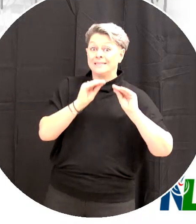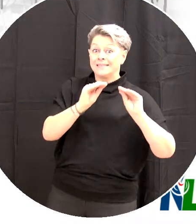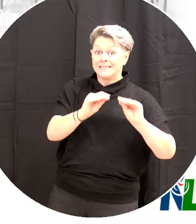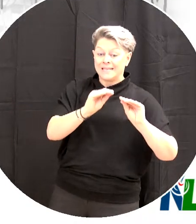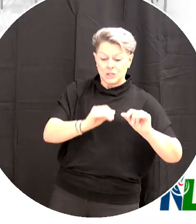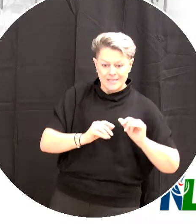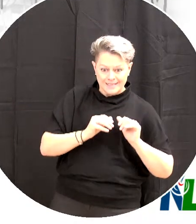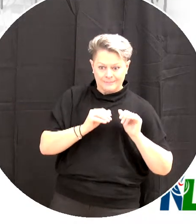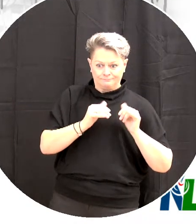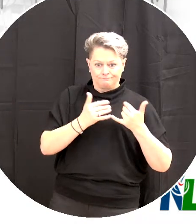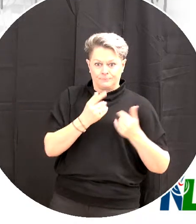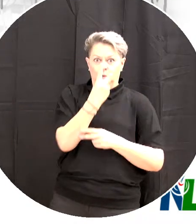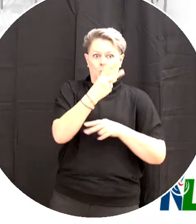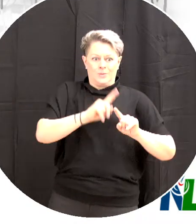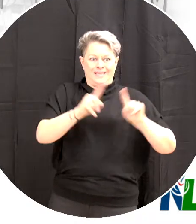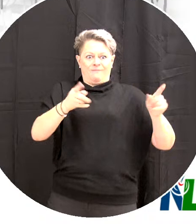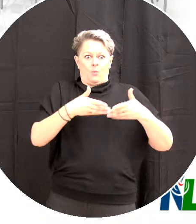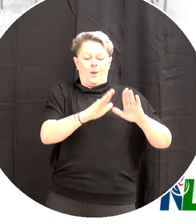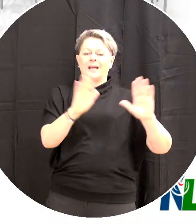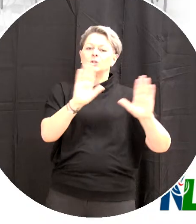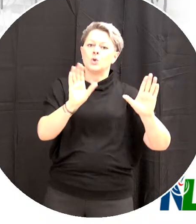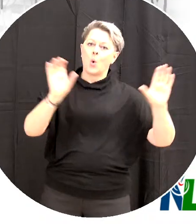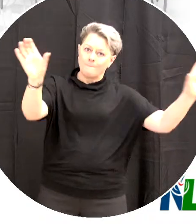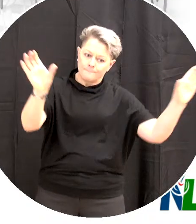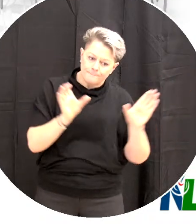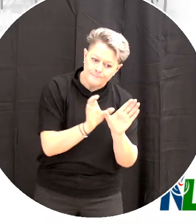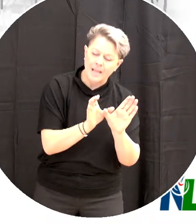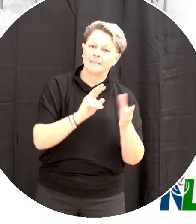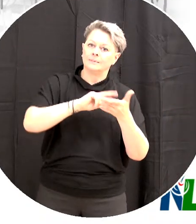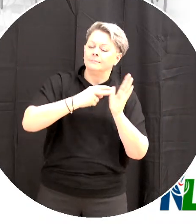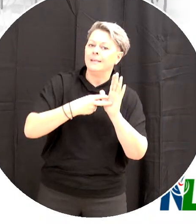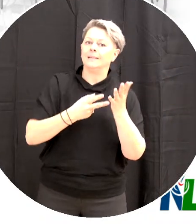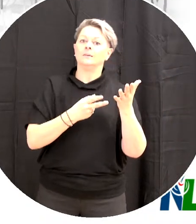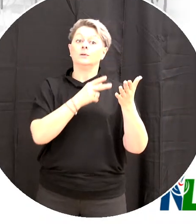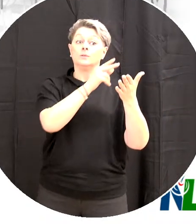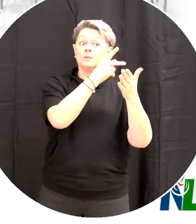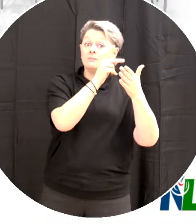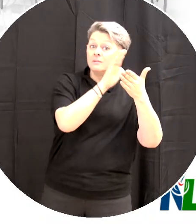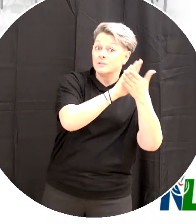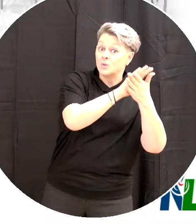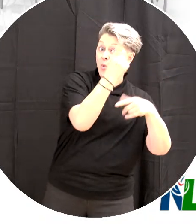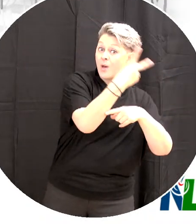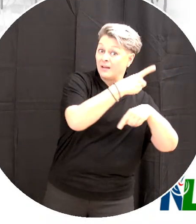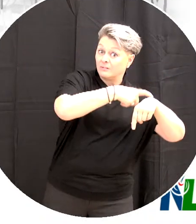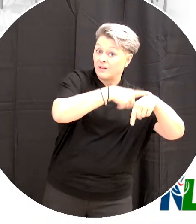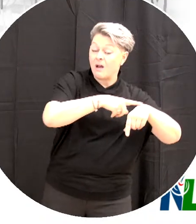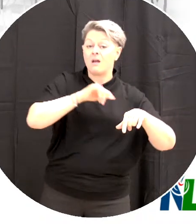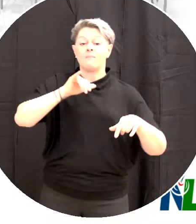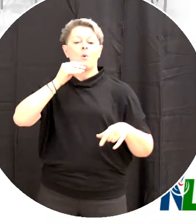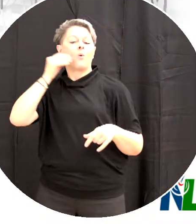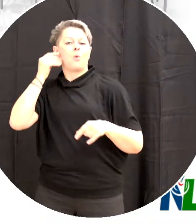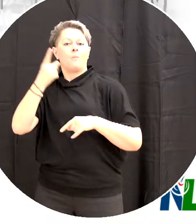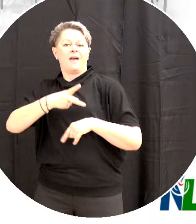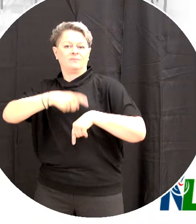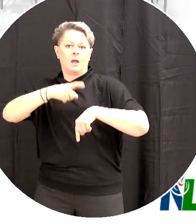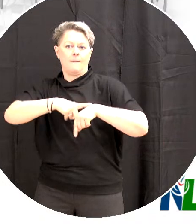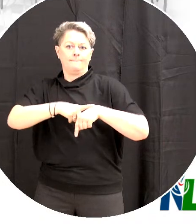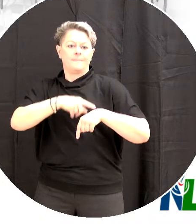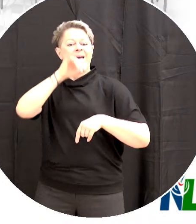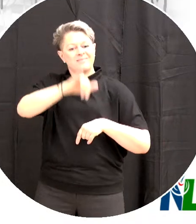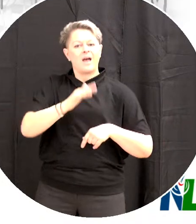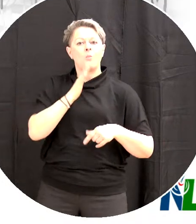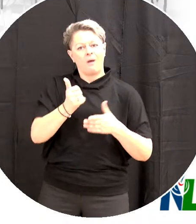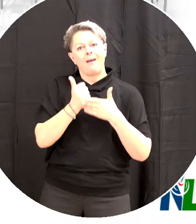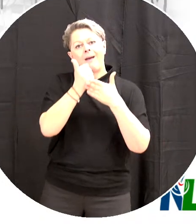learning models, so this is blended, and the whole learning design requires you to be, for maximum benefit for students, to be